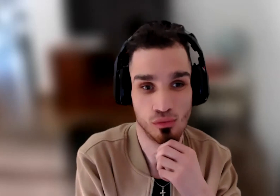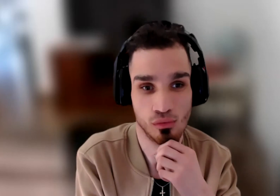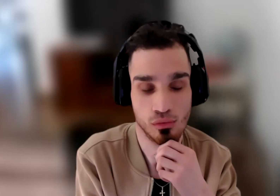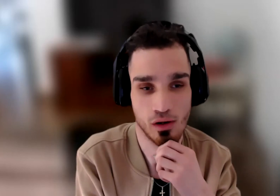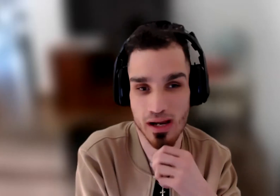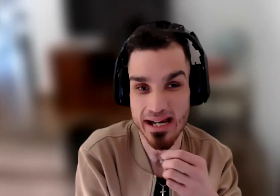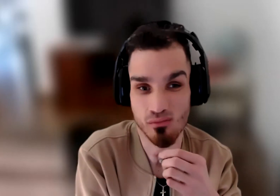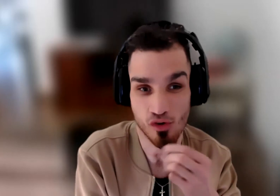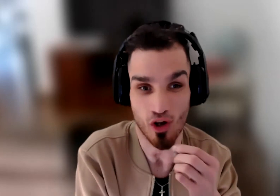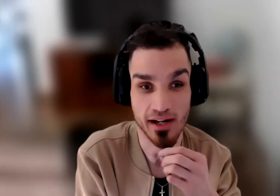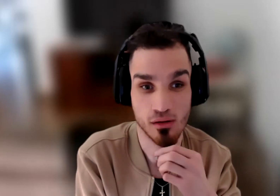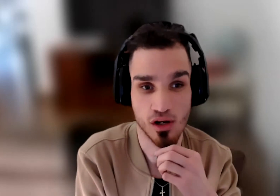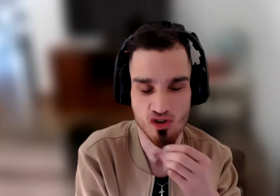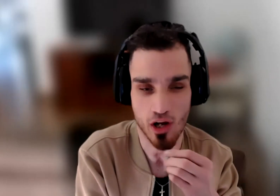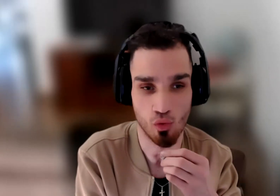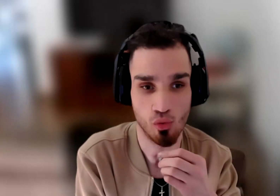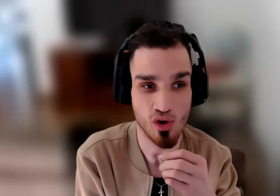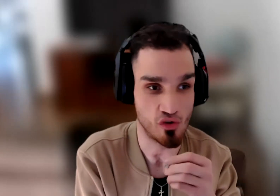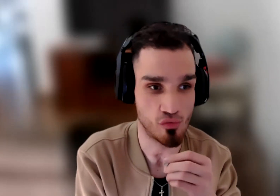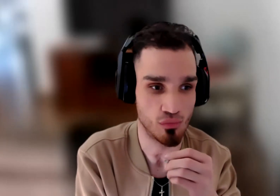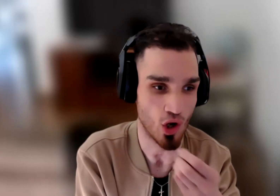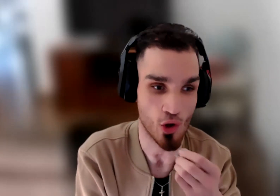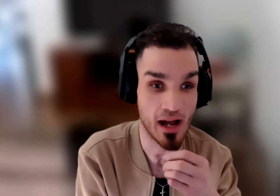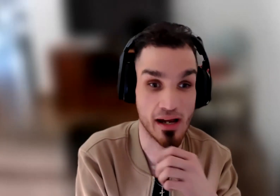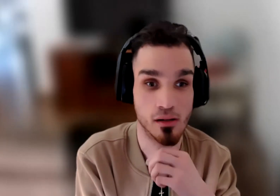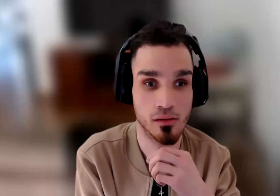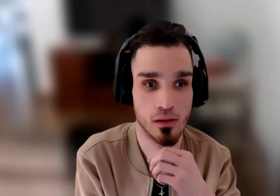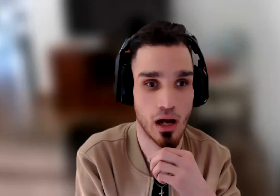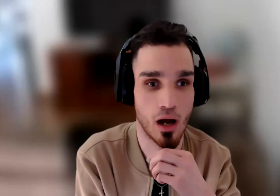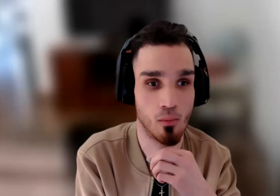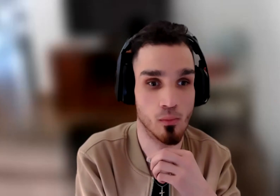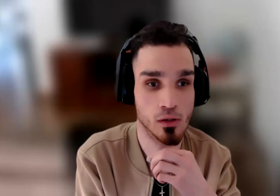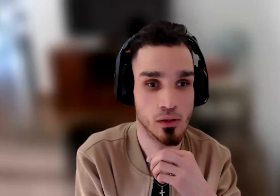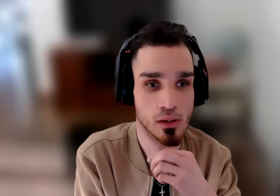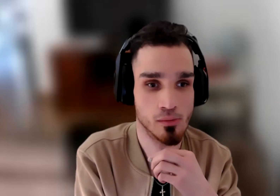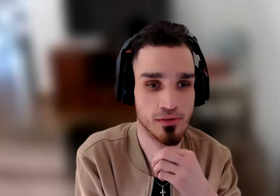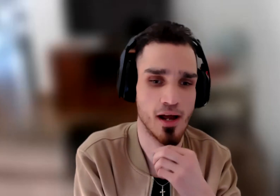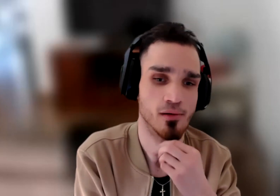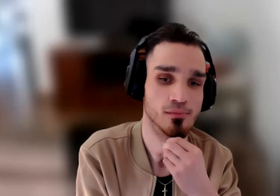disadvantage in society in general, which is not okay.